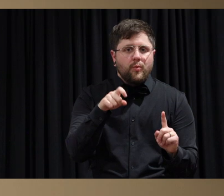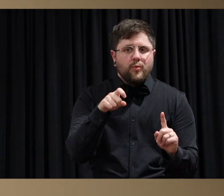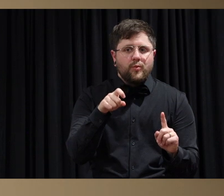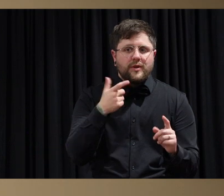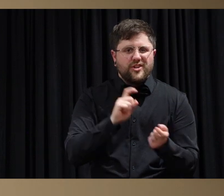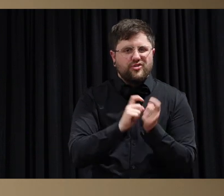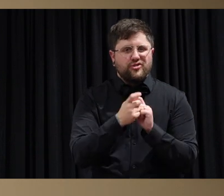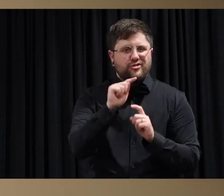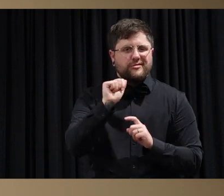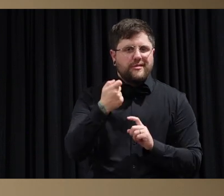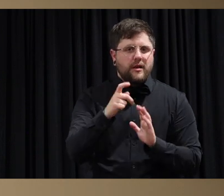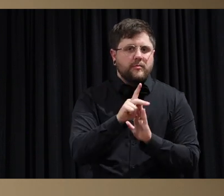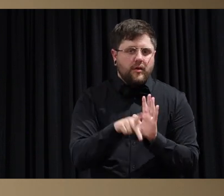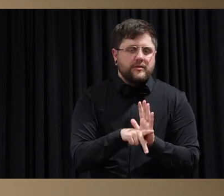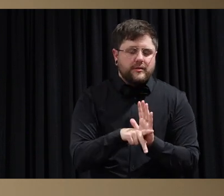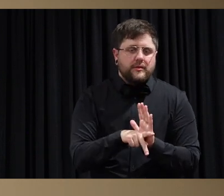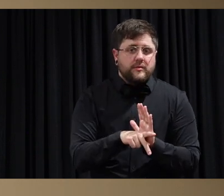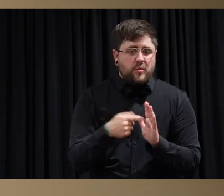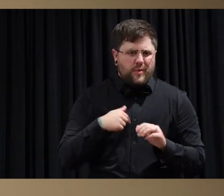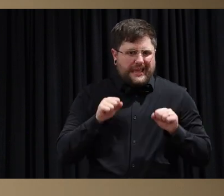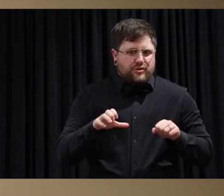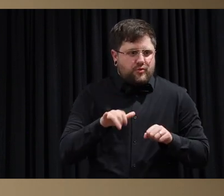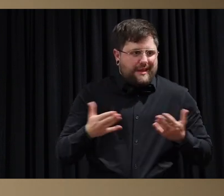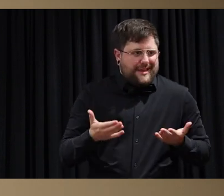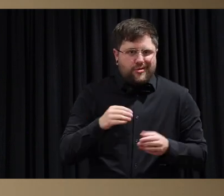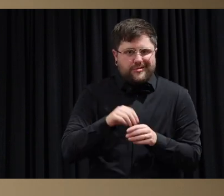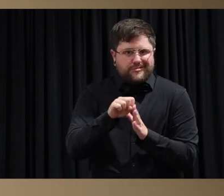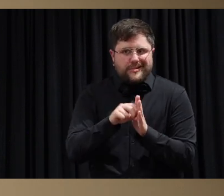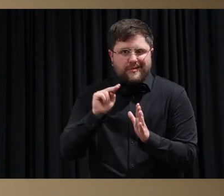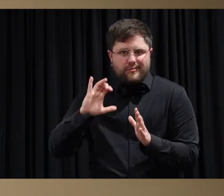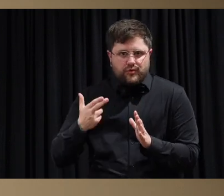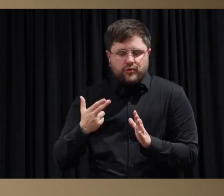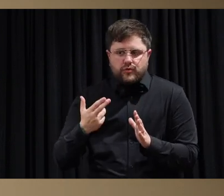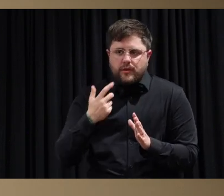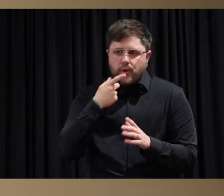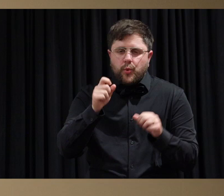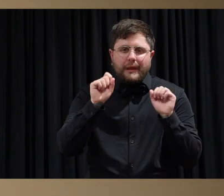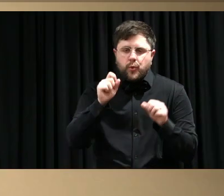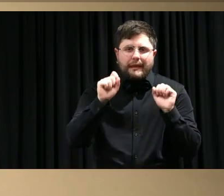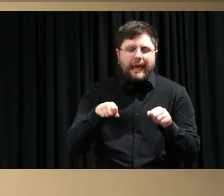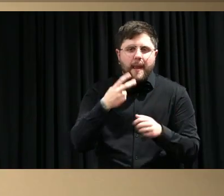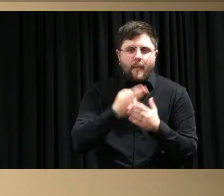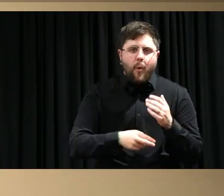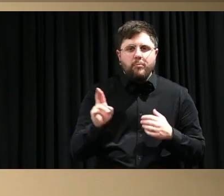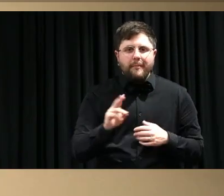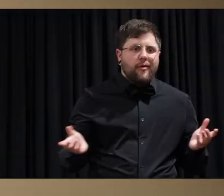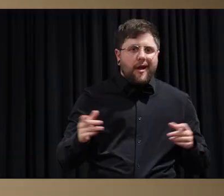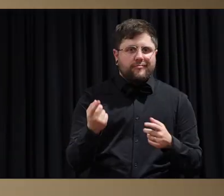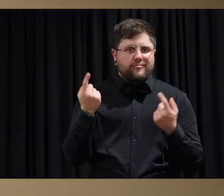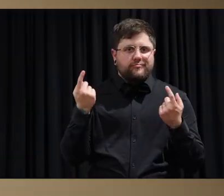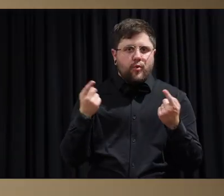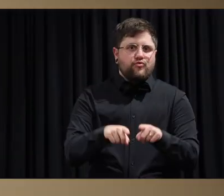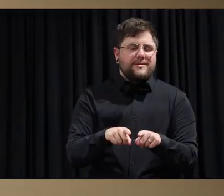changes to tax policy, and we can do that here in the state of Michigan, I think, and I think you can get bipartisan support for it. One of the problems